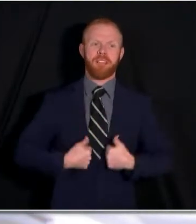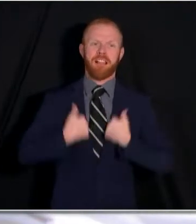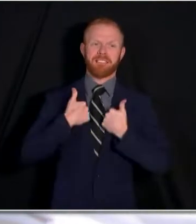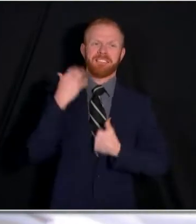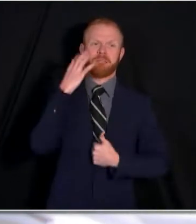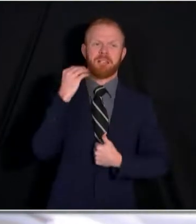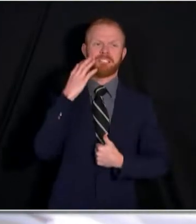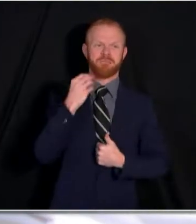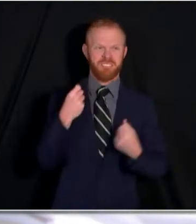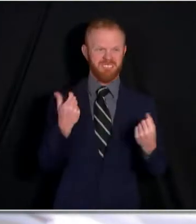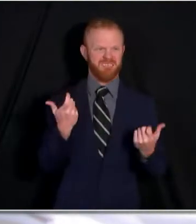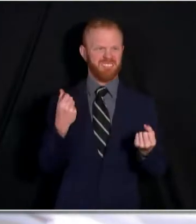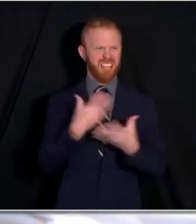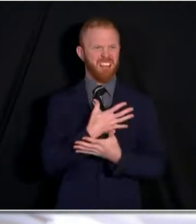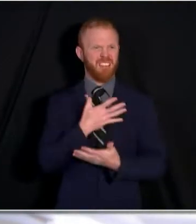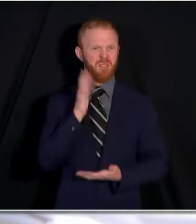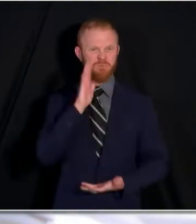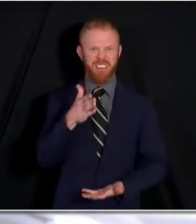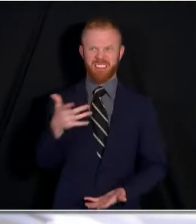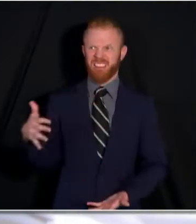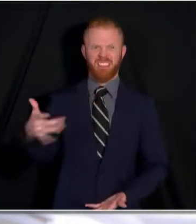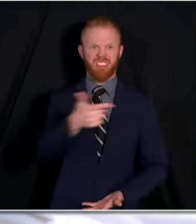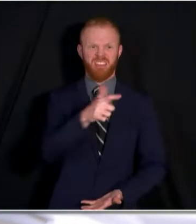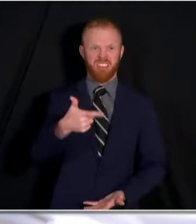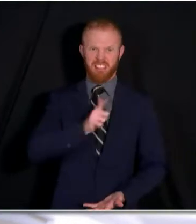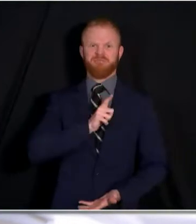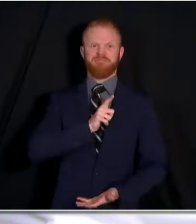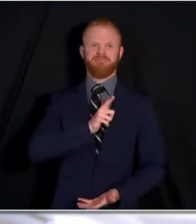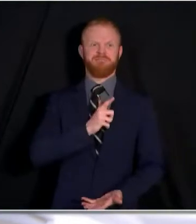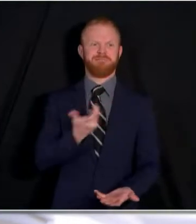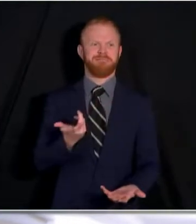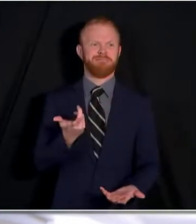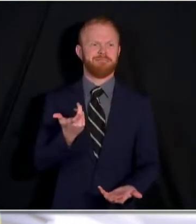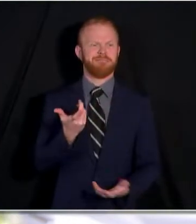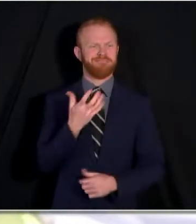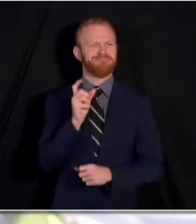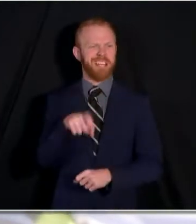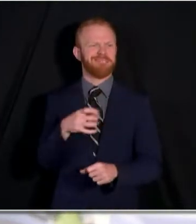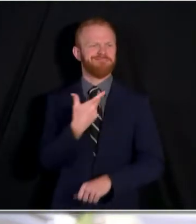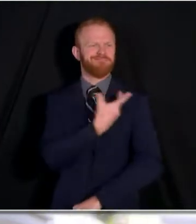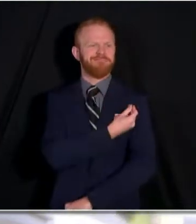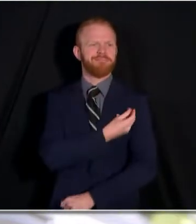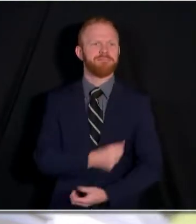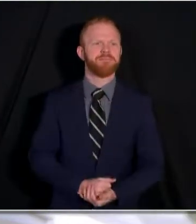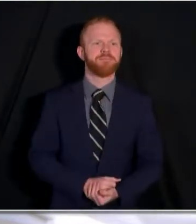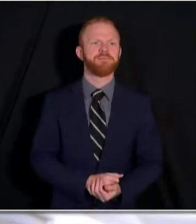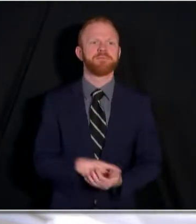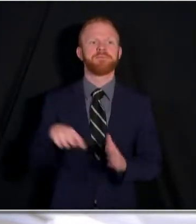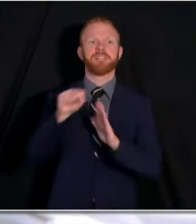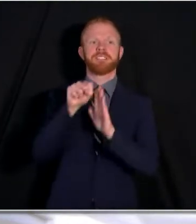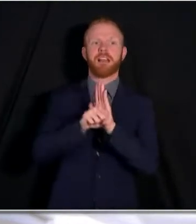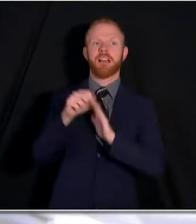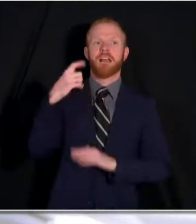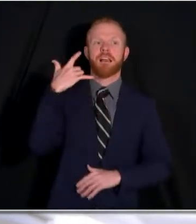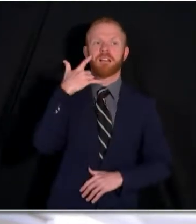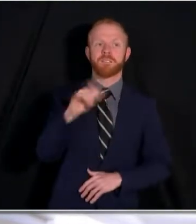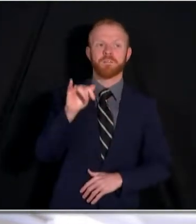turn? And today, what the state of California, through our great governor, Gavin Newsom, through our